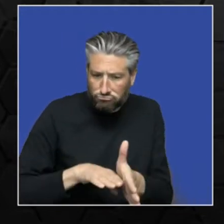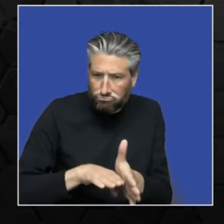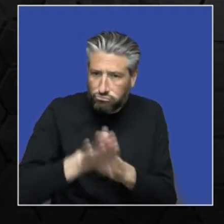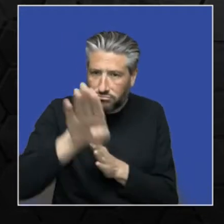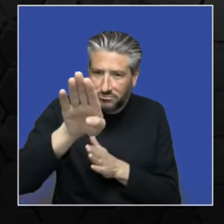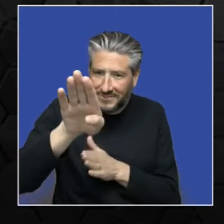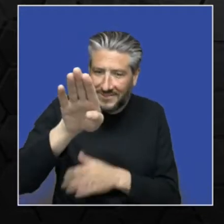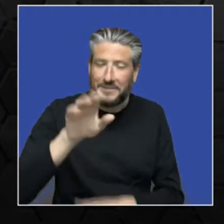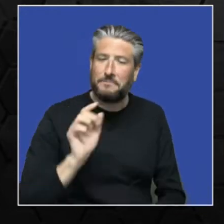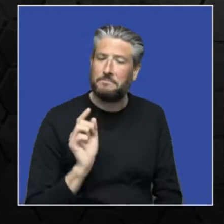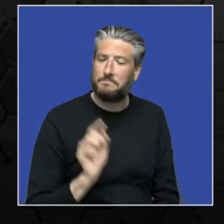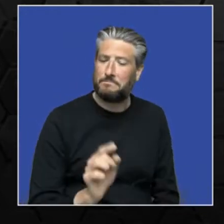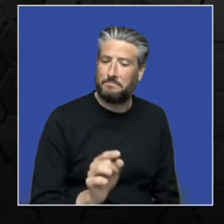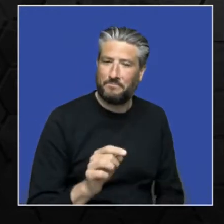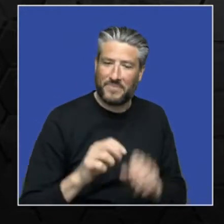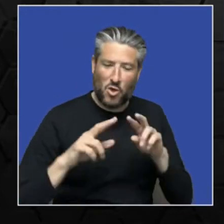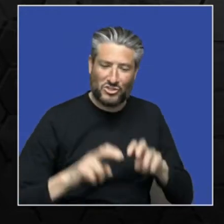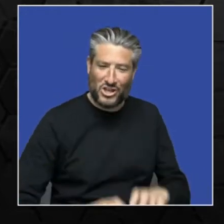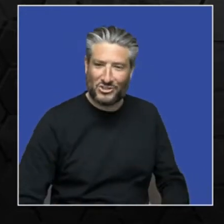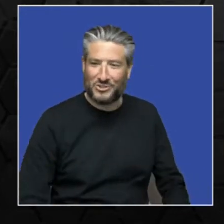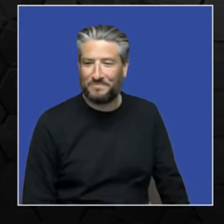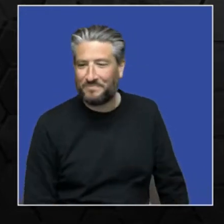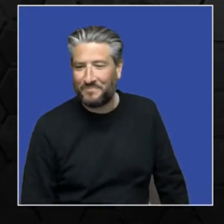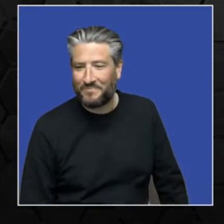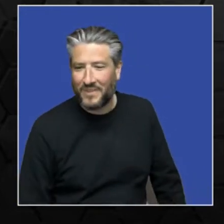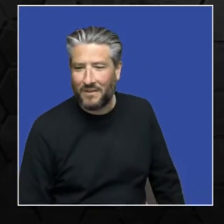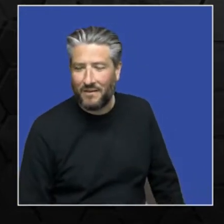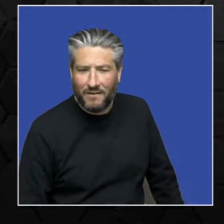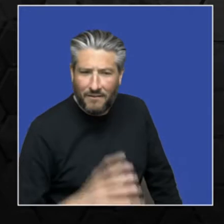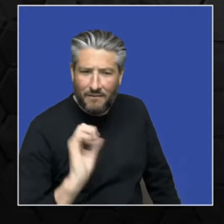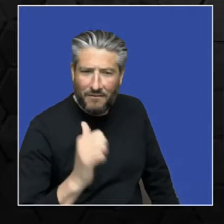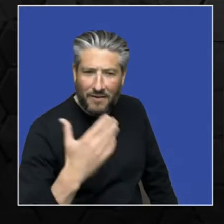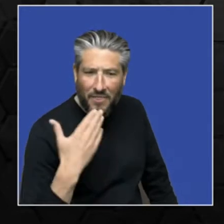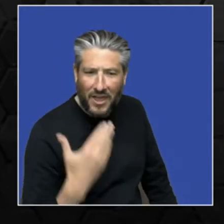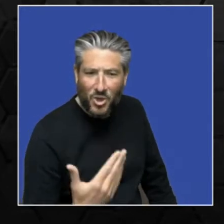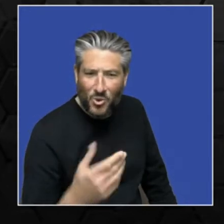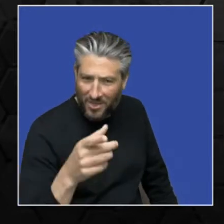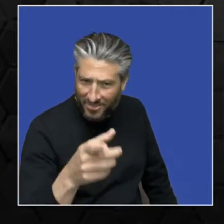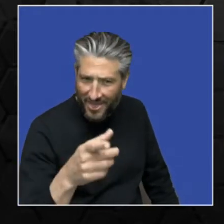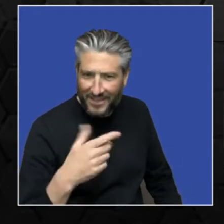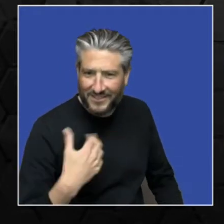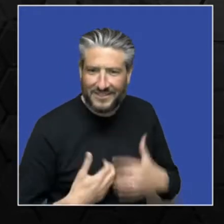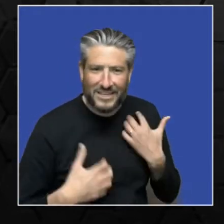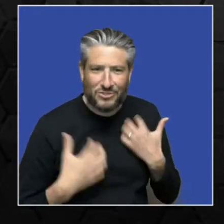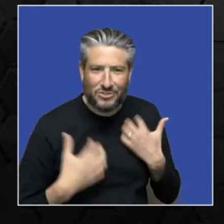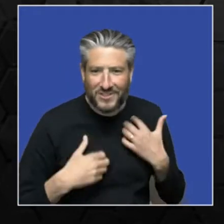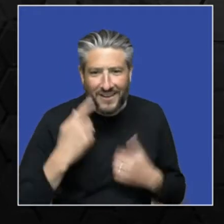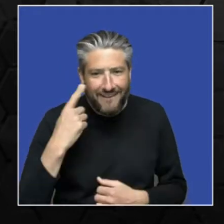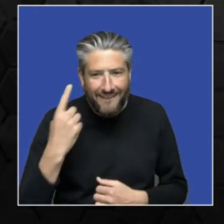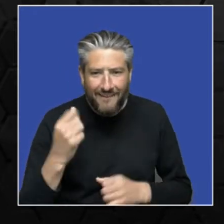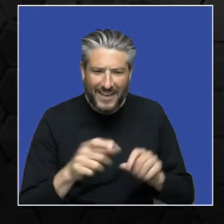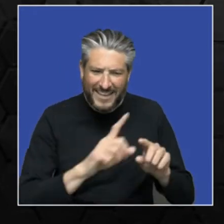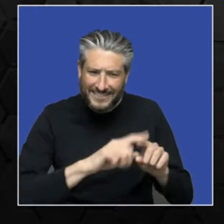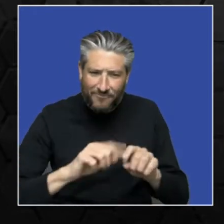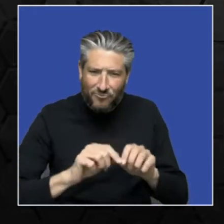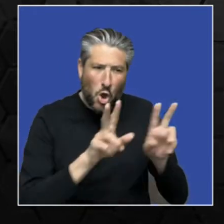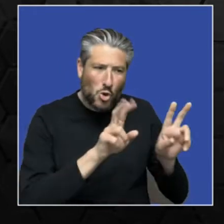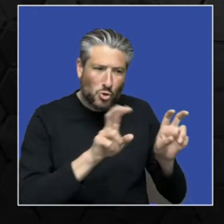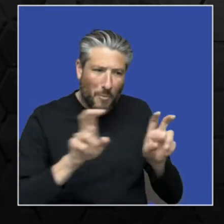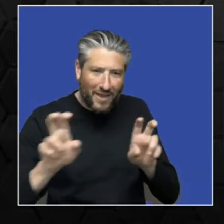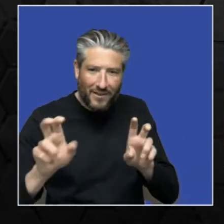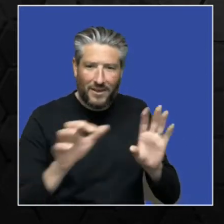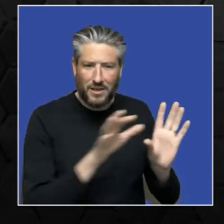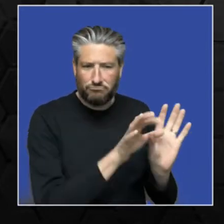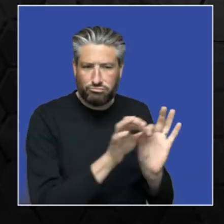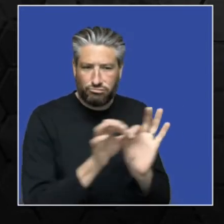Thank you, Philip. That's really exciting. Thanks for the insights about interdisciplinary research. So following or referring to the game development side